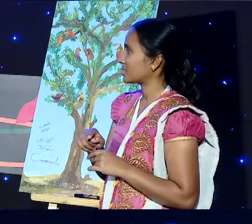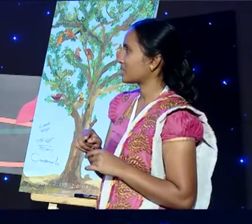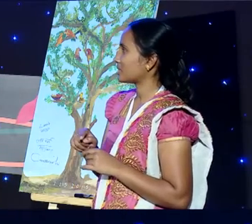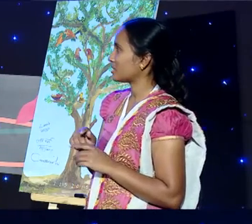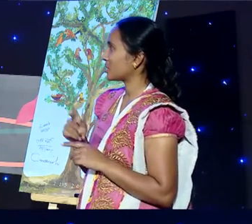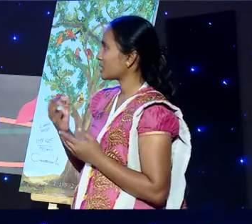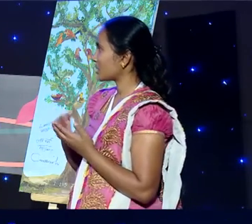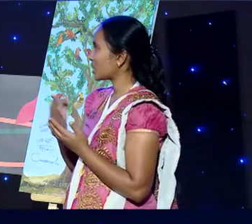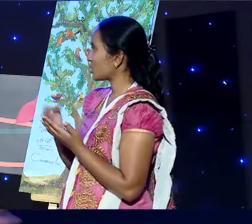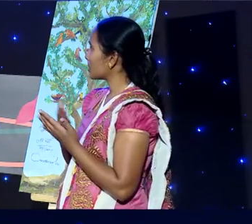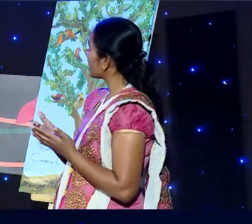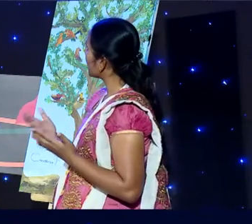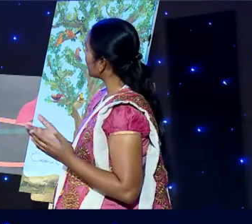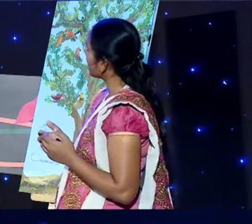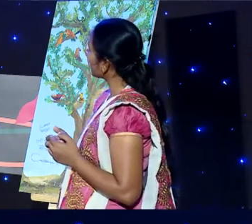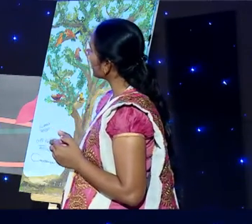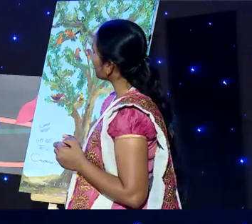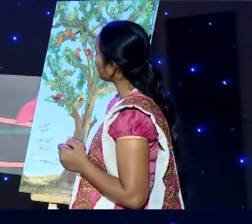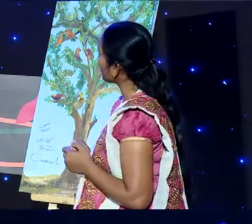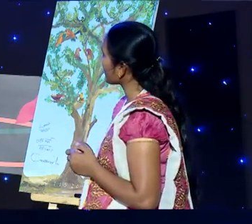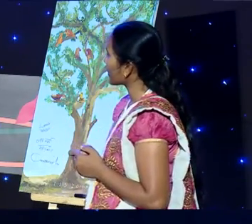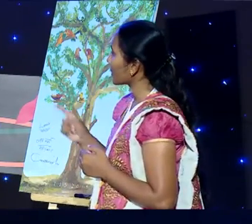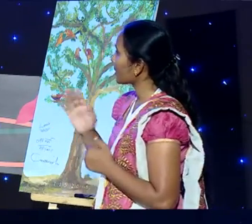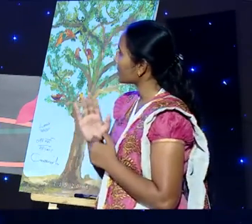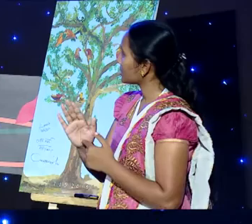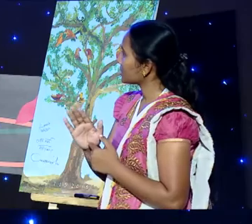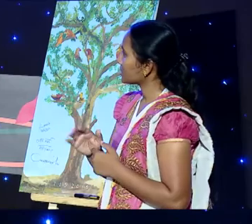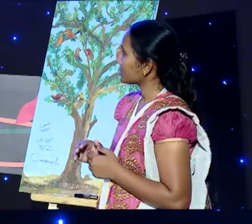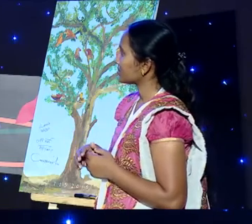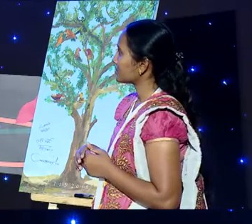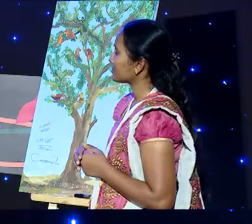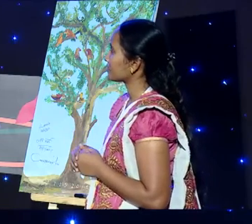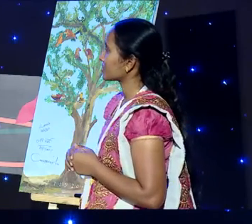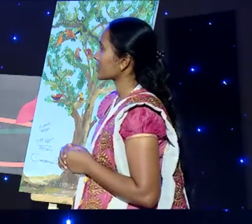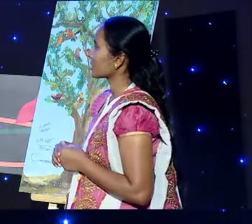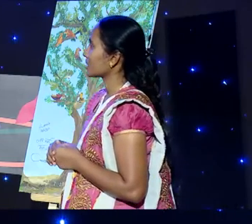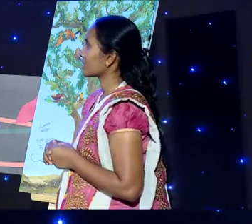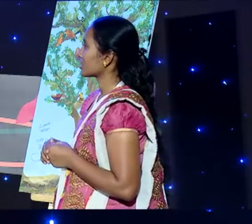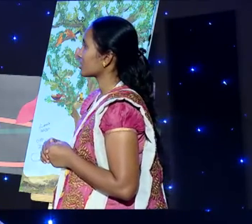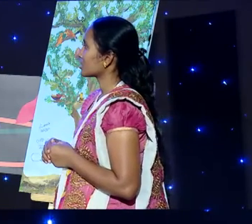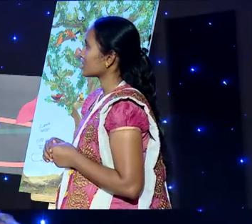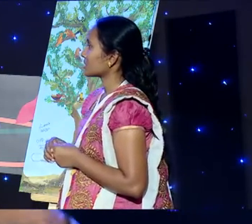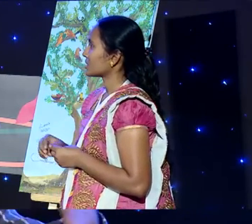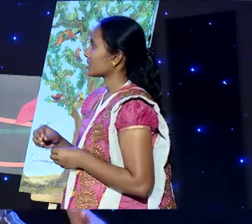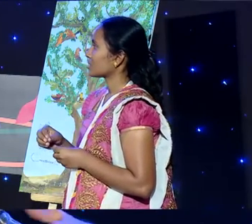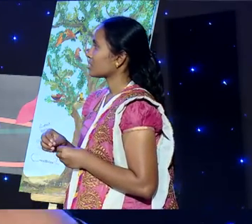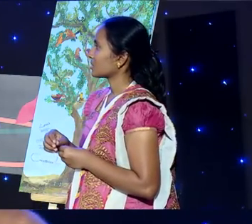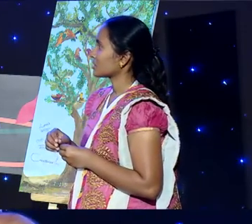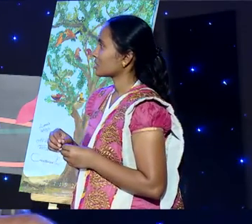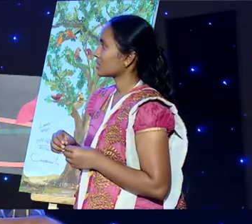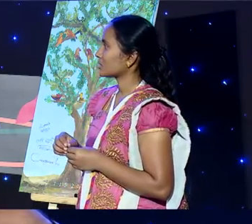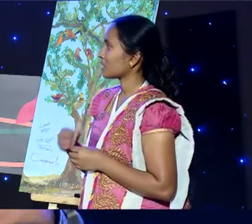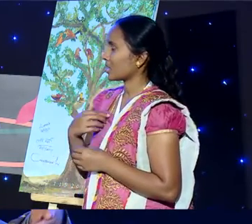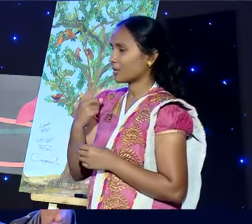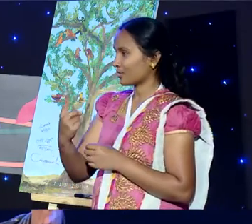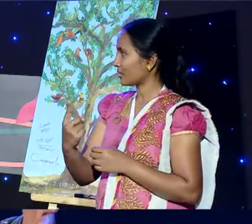there's this new thing. So it used to be, I'll show you this graph. It used to be that we did things in a very one-to-many way. This is one-to-many. I am